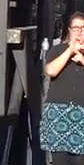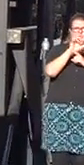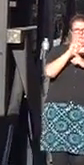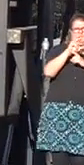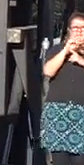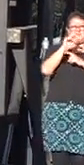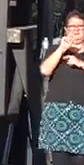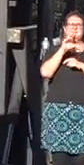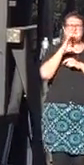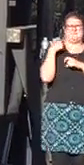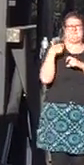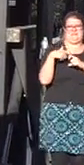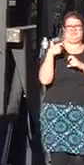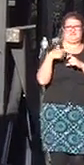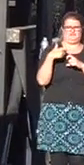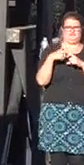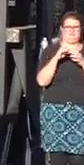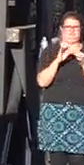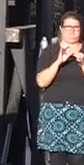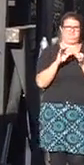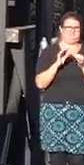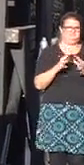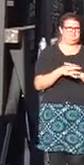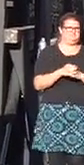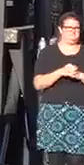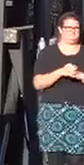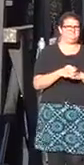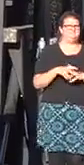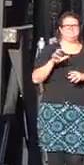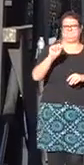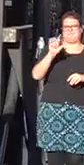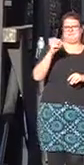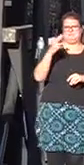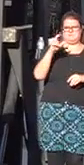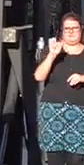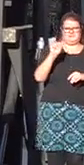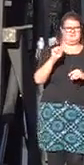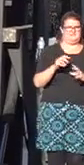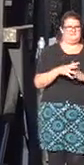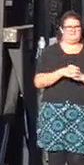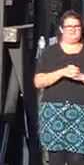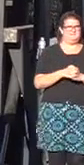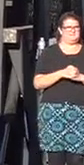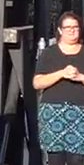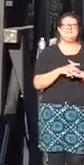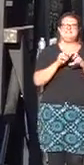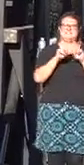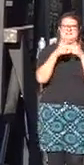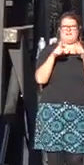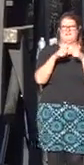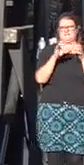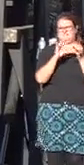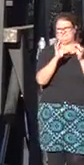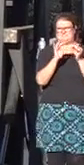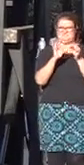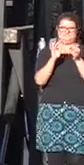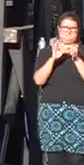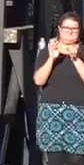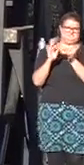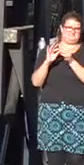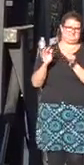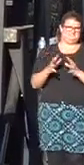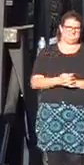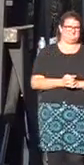salamat datang, alam wasaljan, aloha, dobro pozolavat, Juan